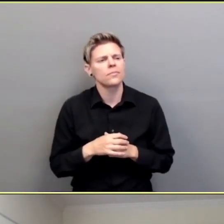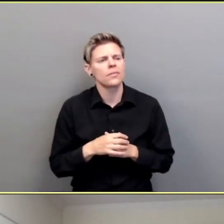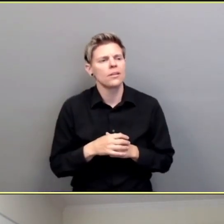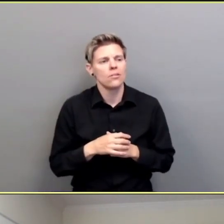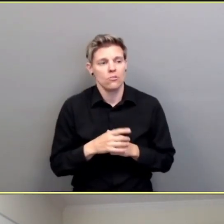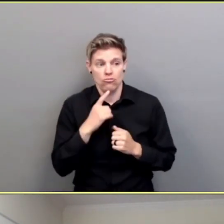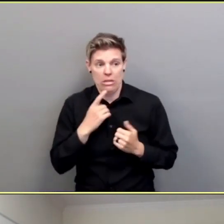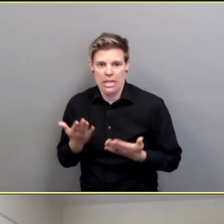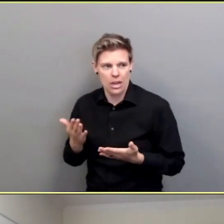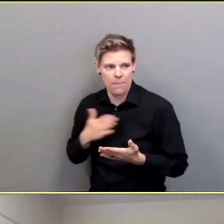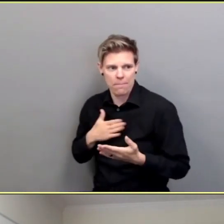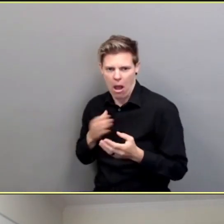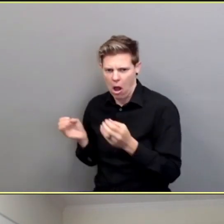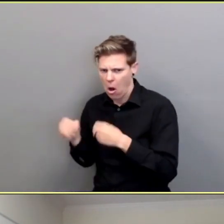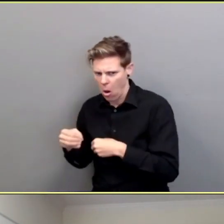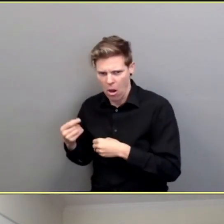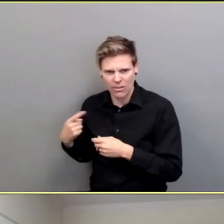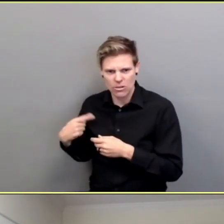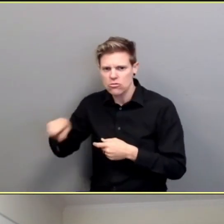breakthrough cases.